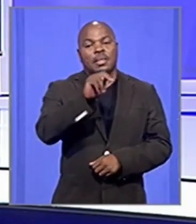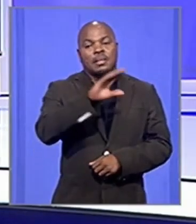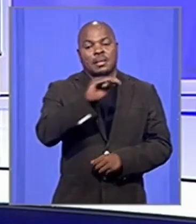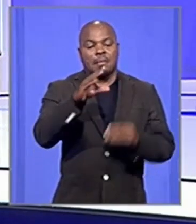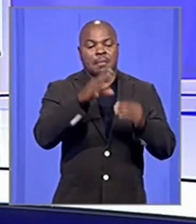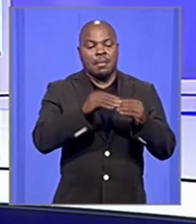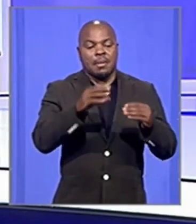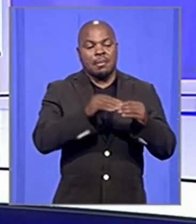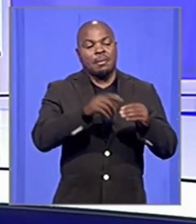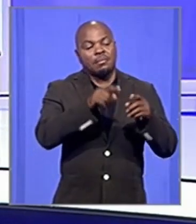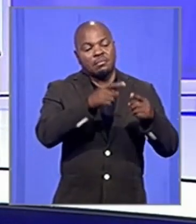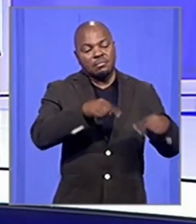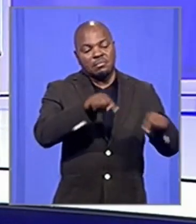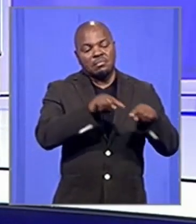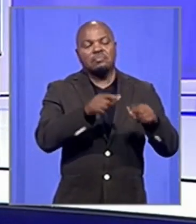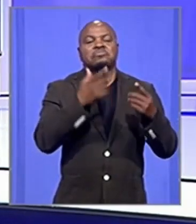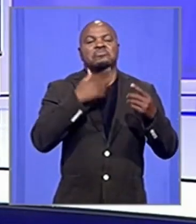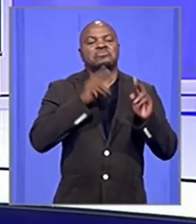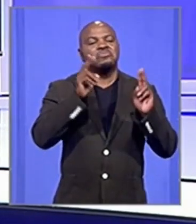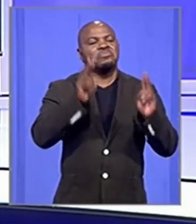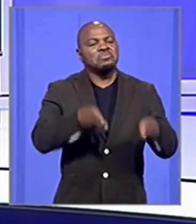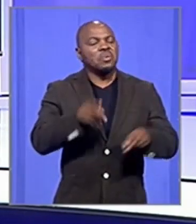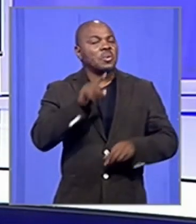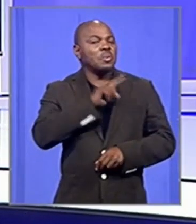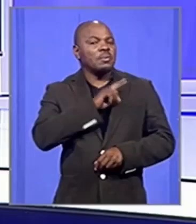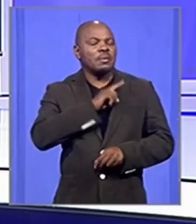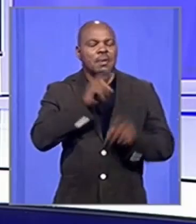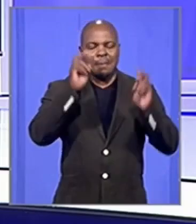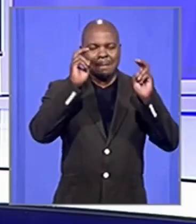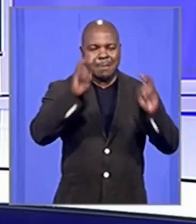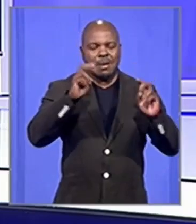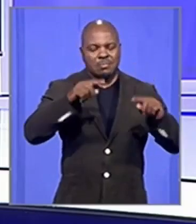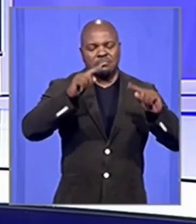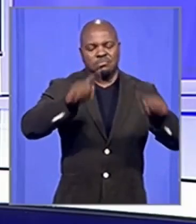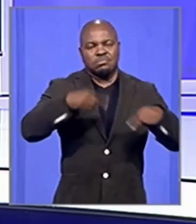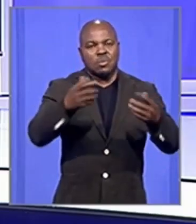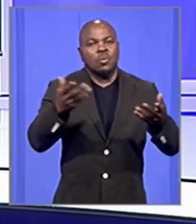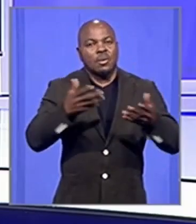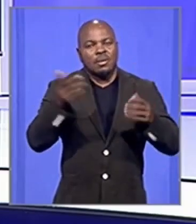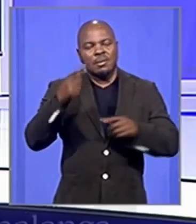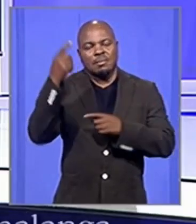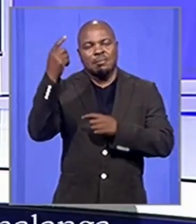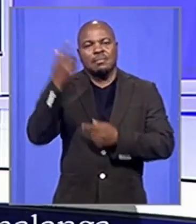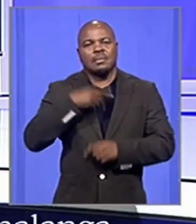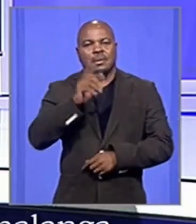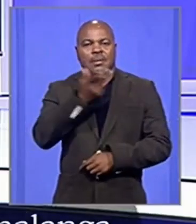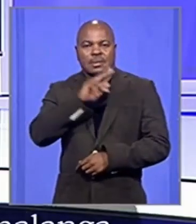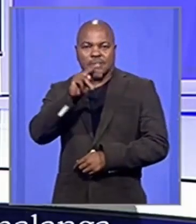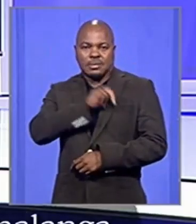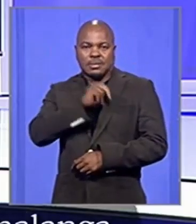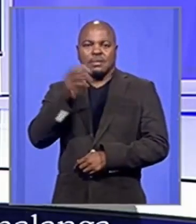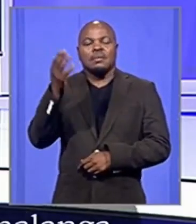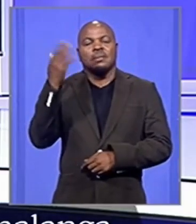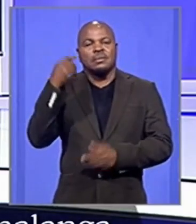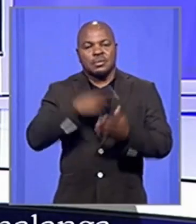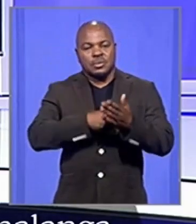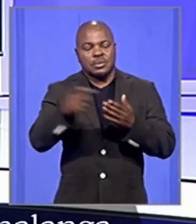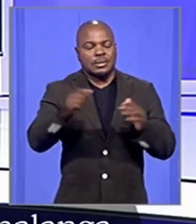ba seswai ba maloko a ANC a wa hlokagetšego kotseng ya pese kgauswi le Paul Petersburg ka KwaZulu-Natal